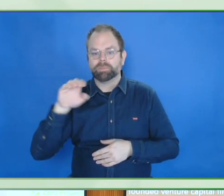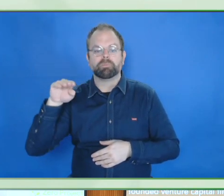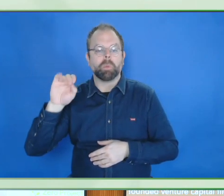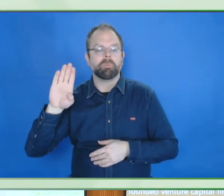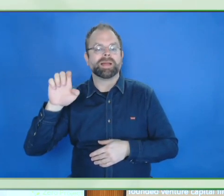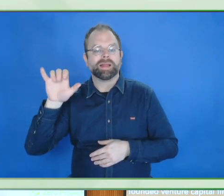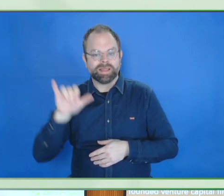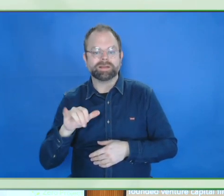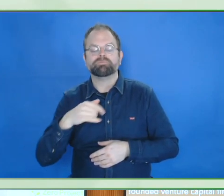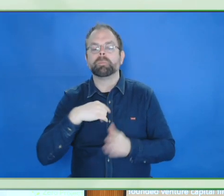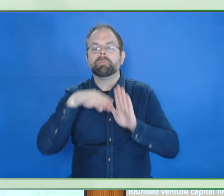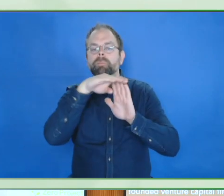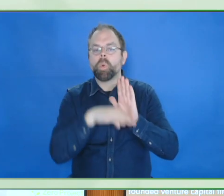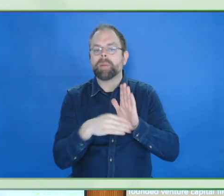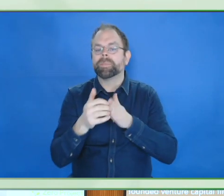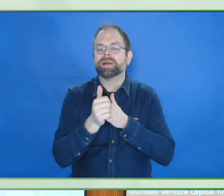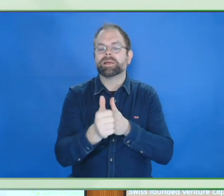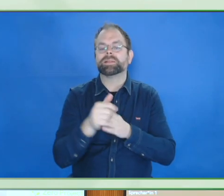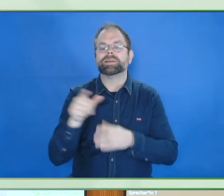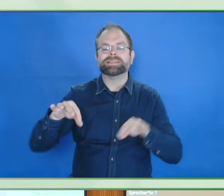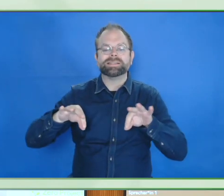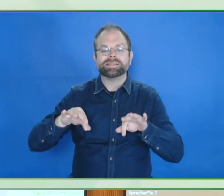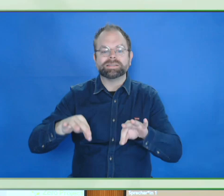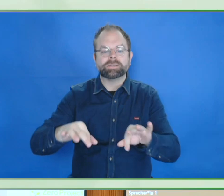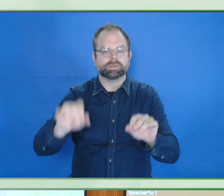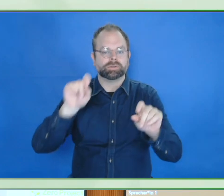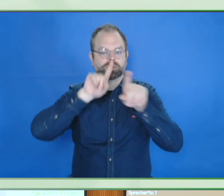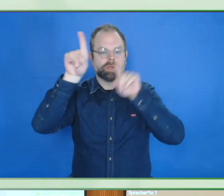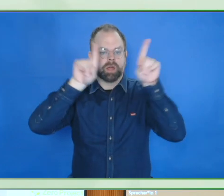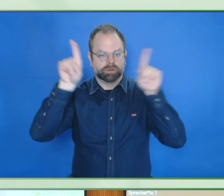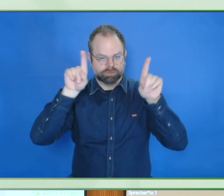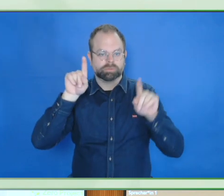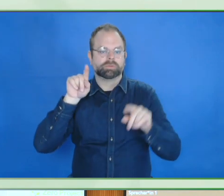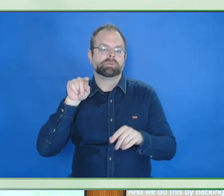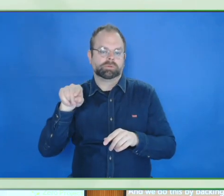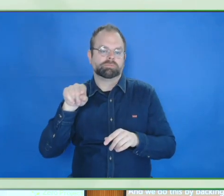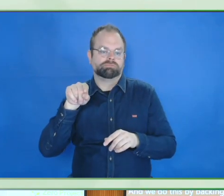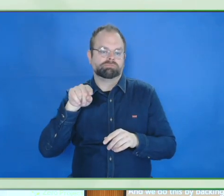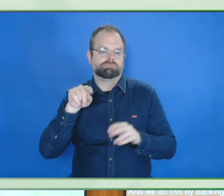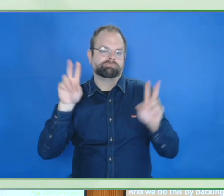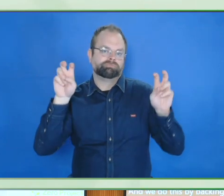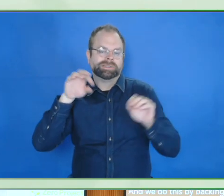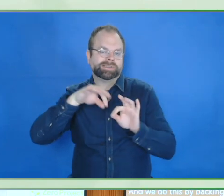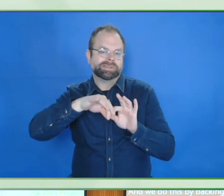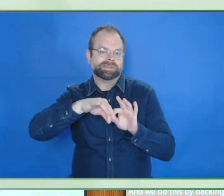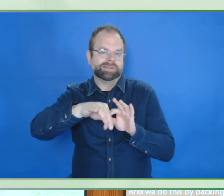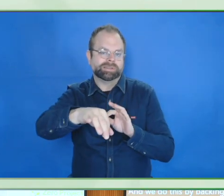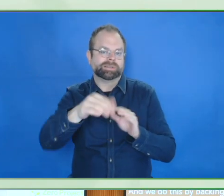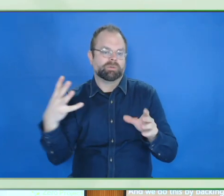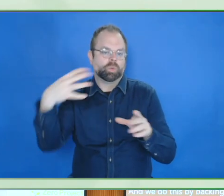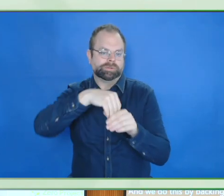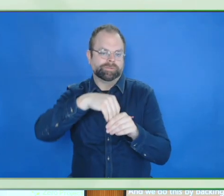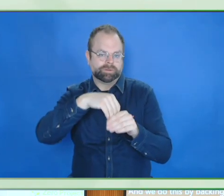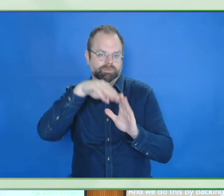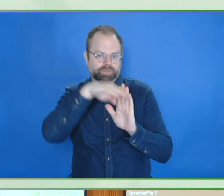entrepreneurship. And we do this by backing entrepreneurs with community, capital, and know-how. I myself am a